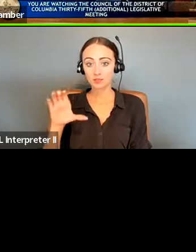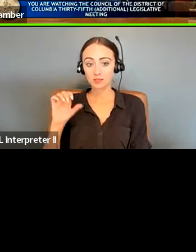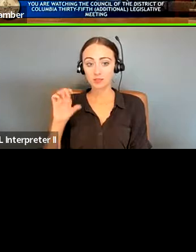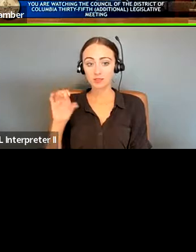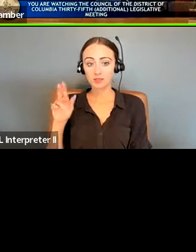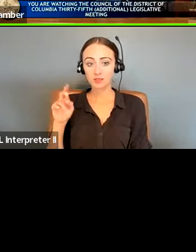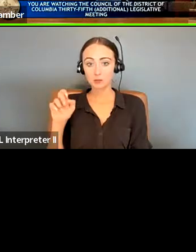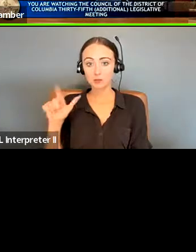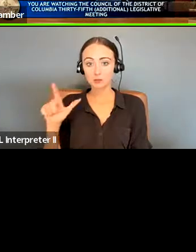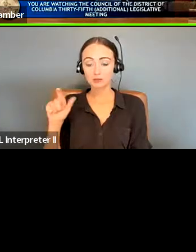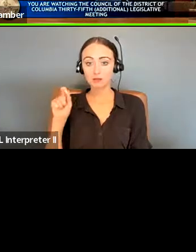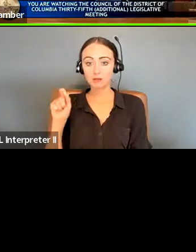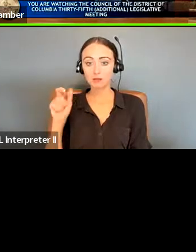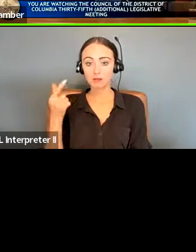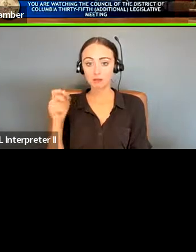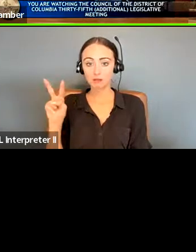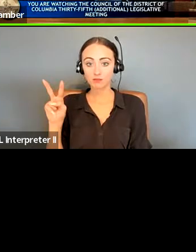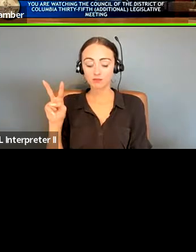www.dccouncil.gov.